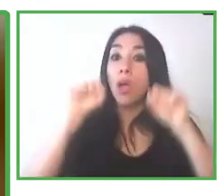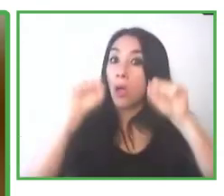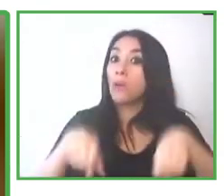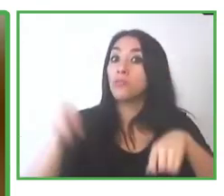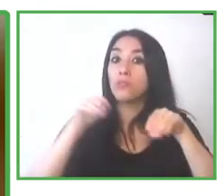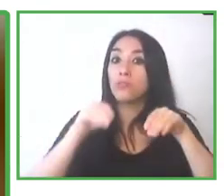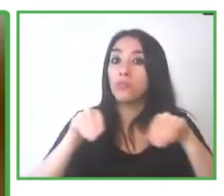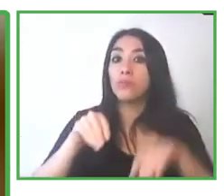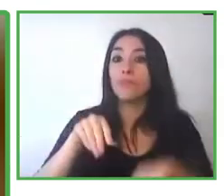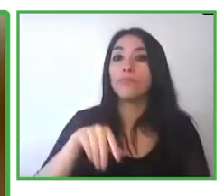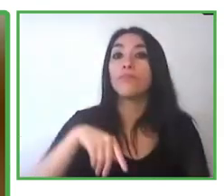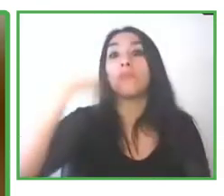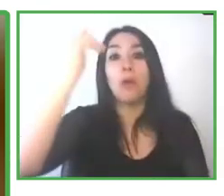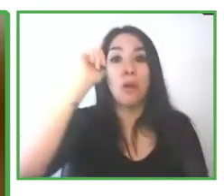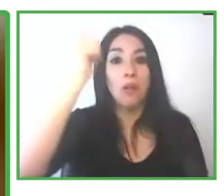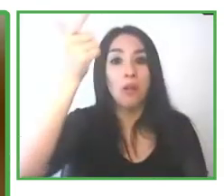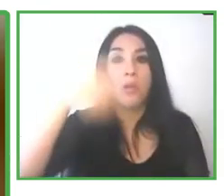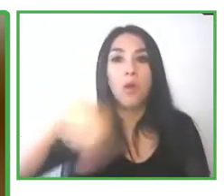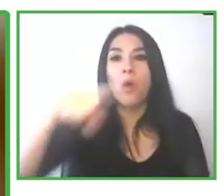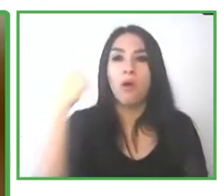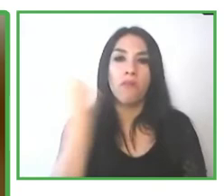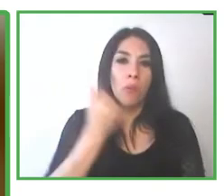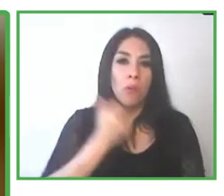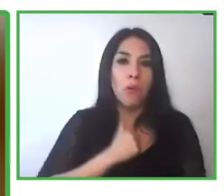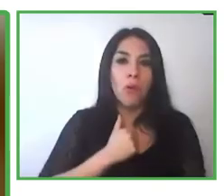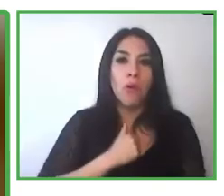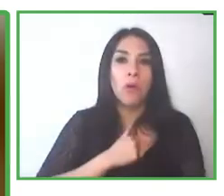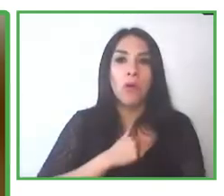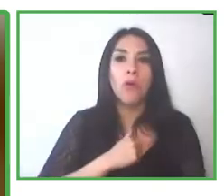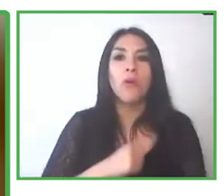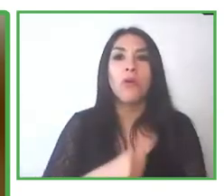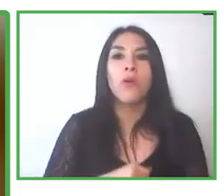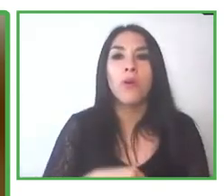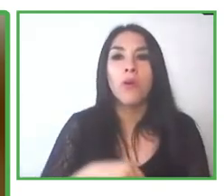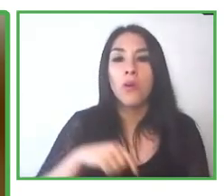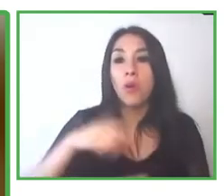then they can autonomously, since May,